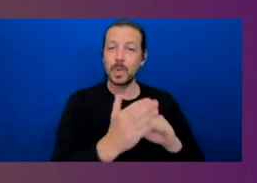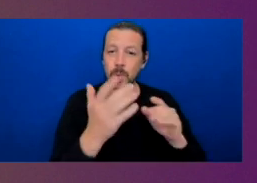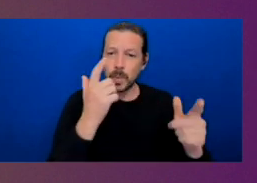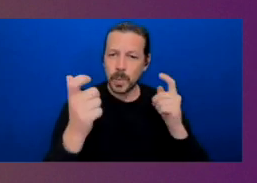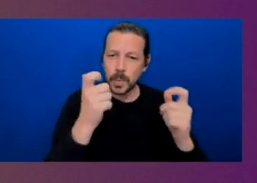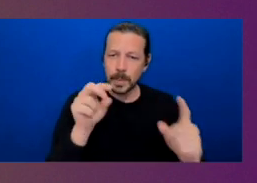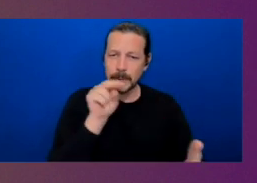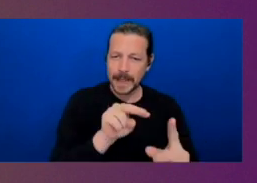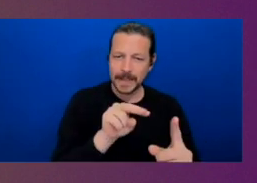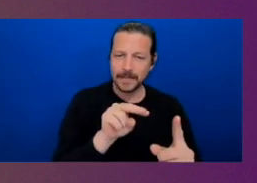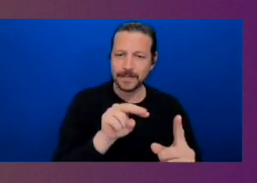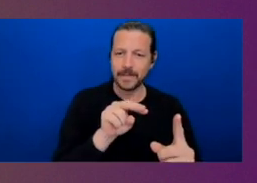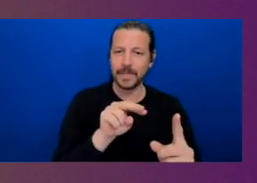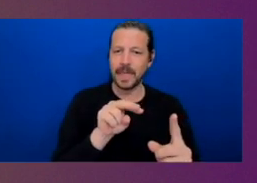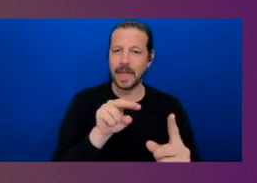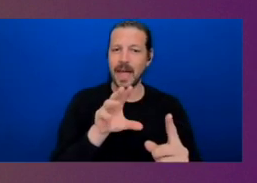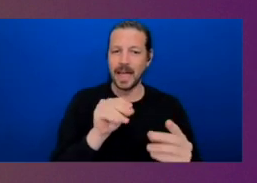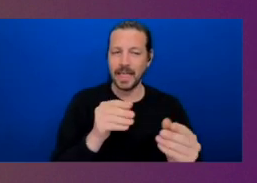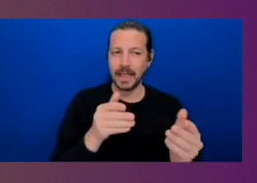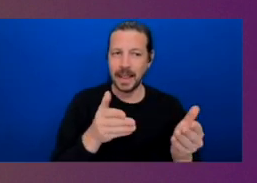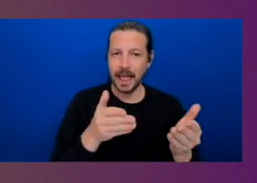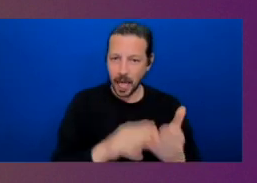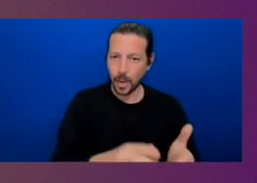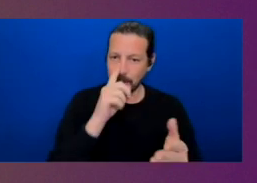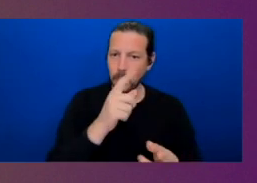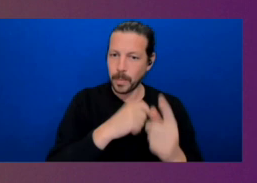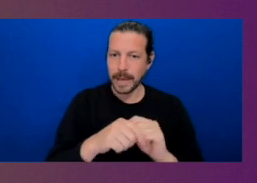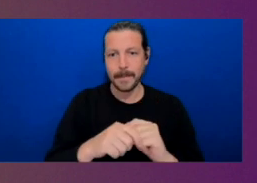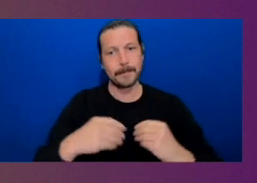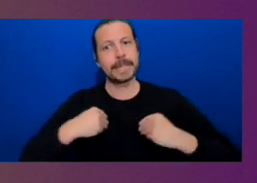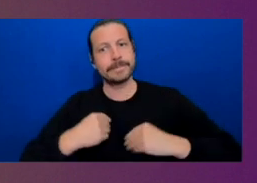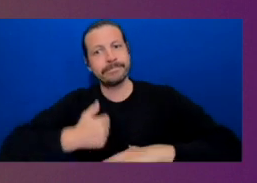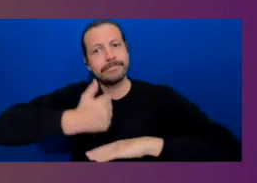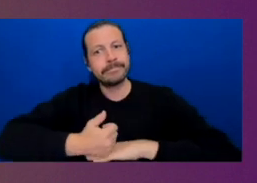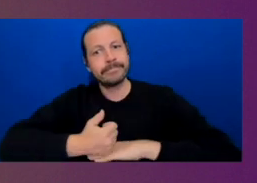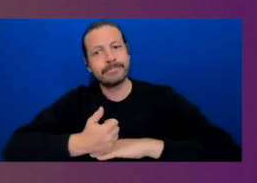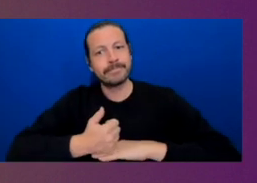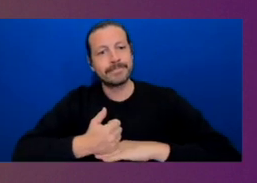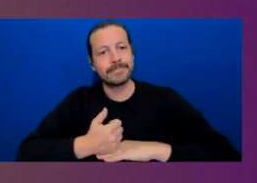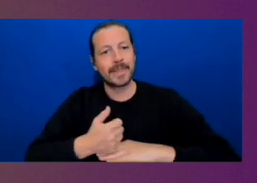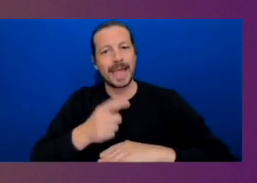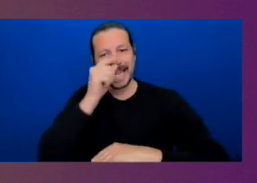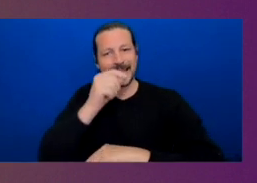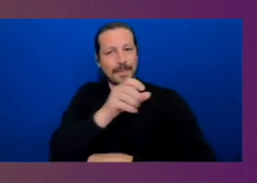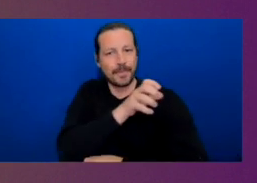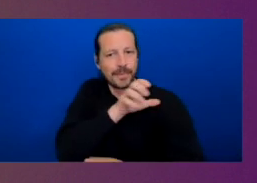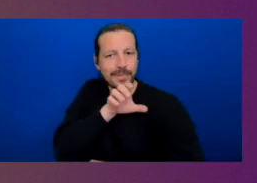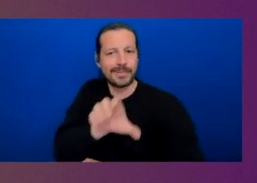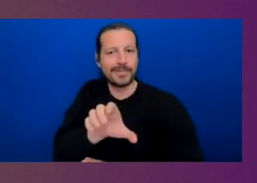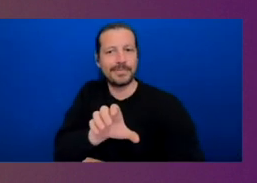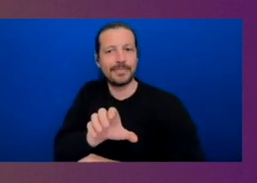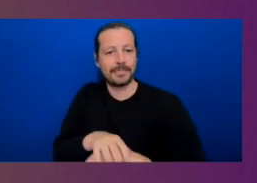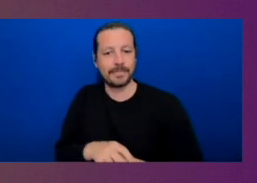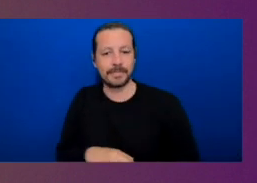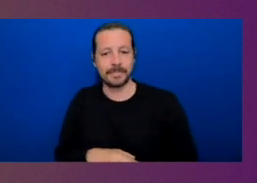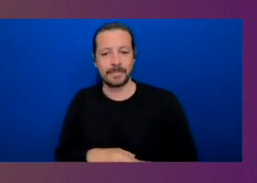to become entrepreneurs, and helping people bring that enabling capability in, and saying, how